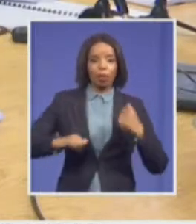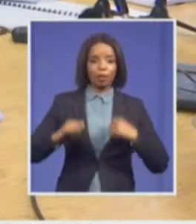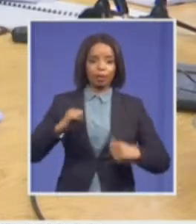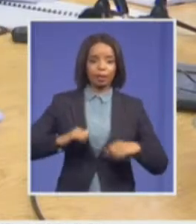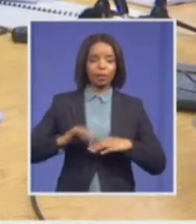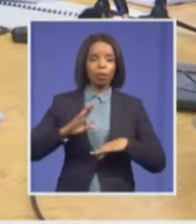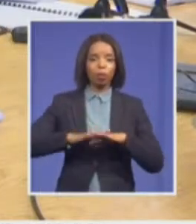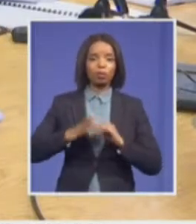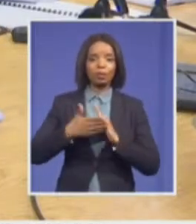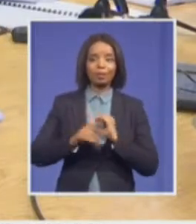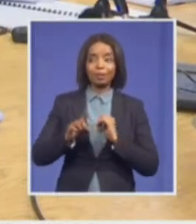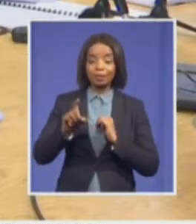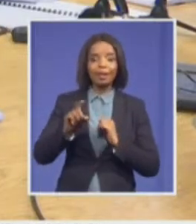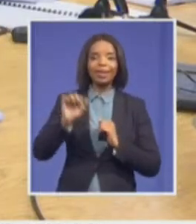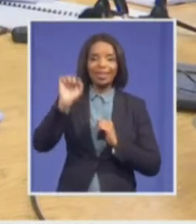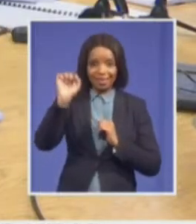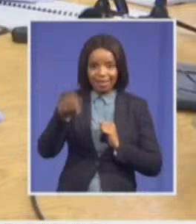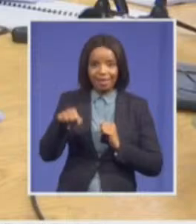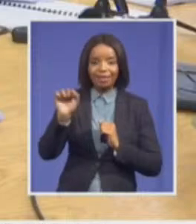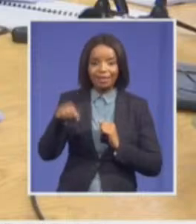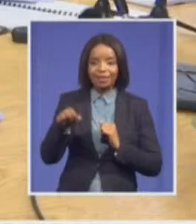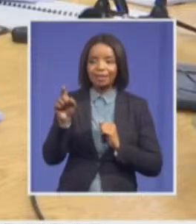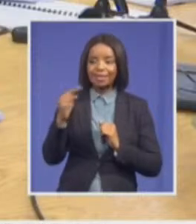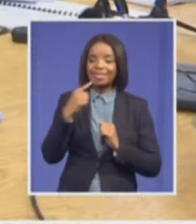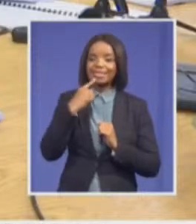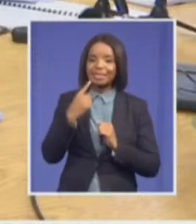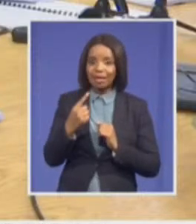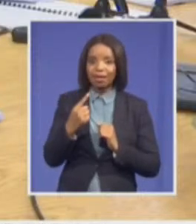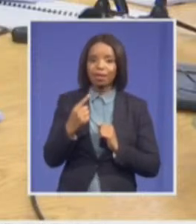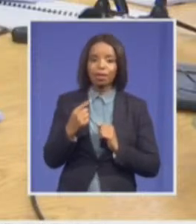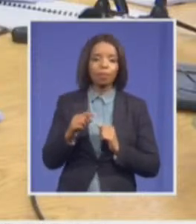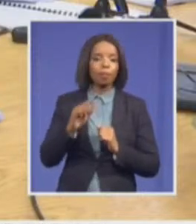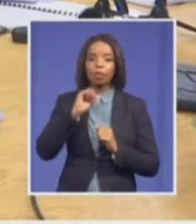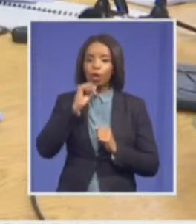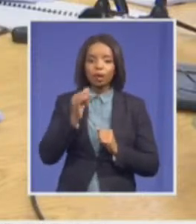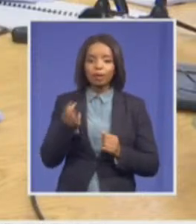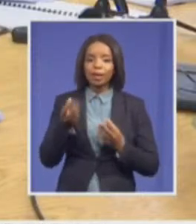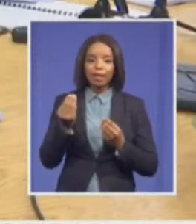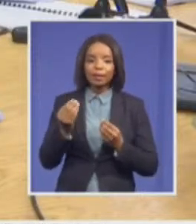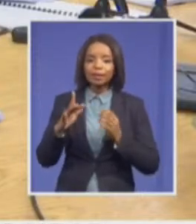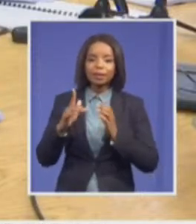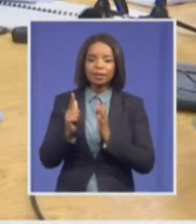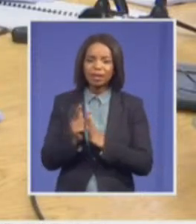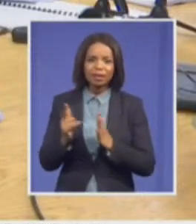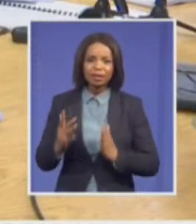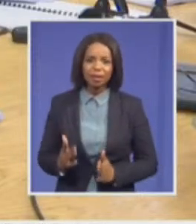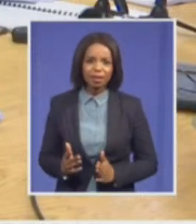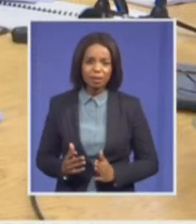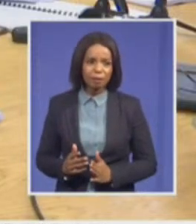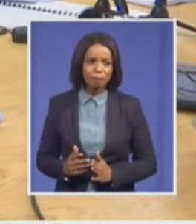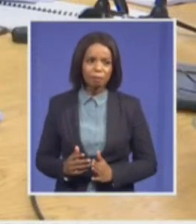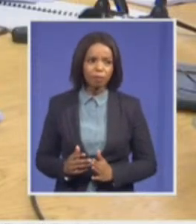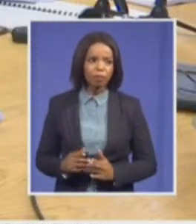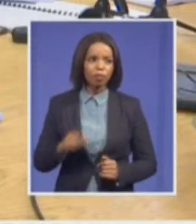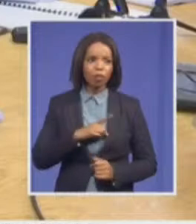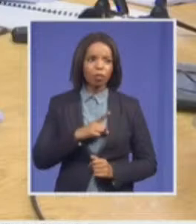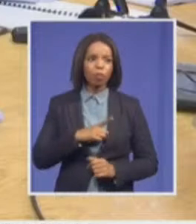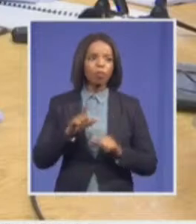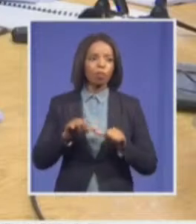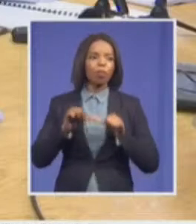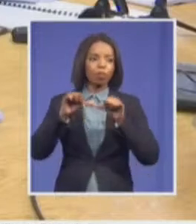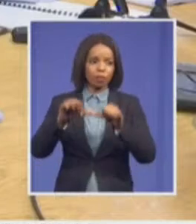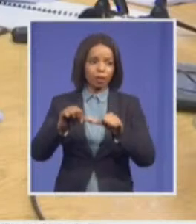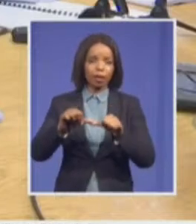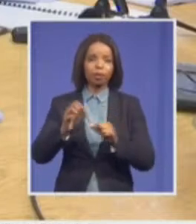not giving an undertaking, we're going ahead with the broadcast. Yeah. Because at that stage it's considered newsworthy. Yes.